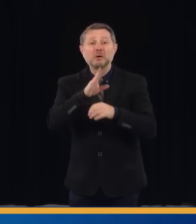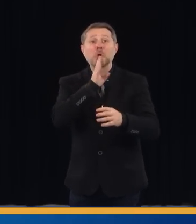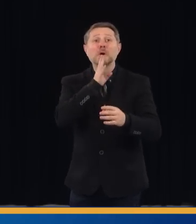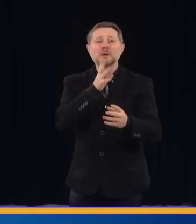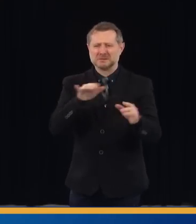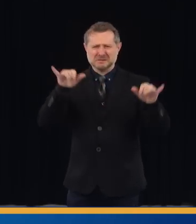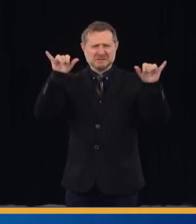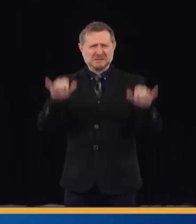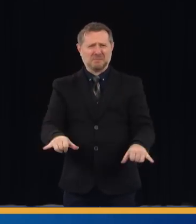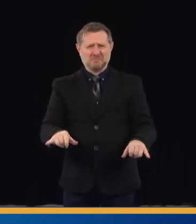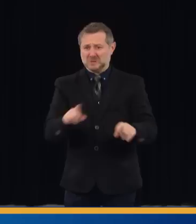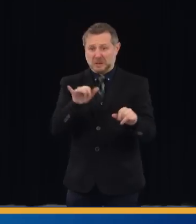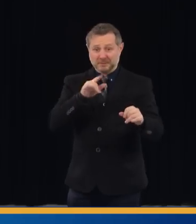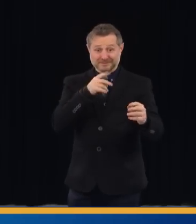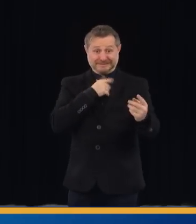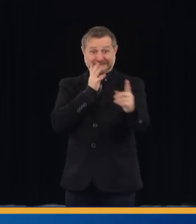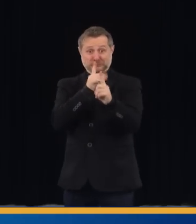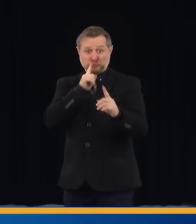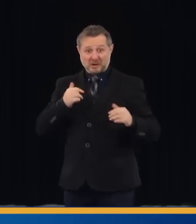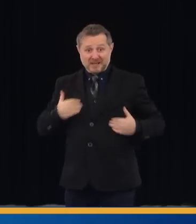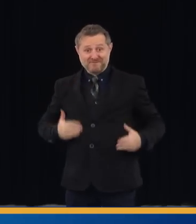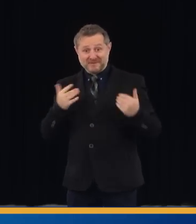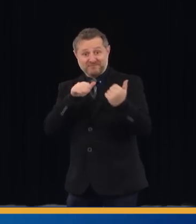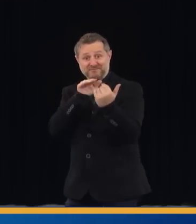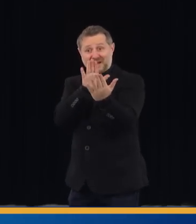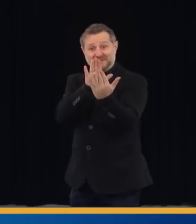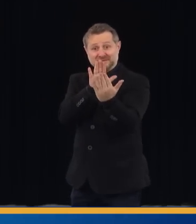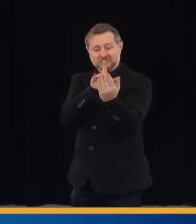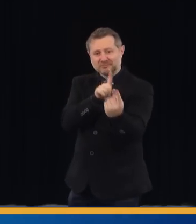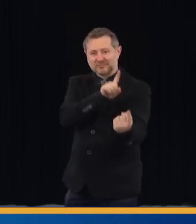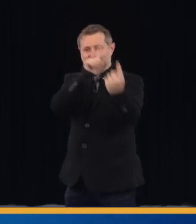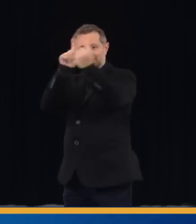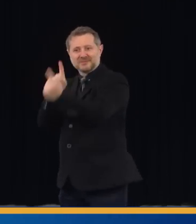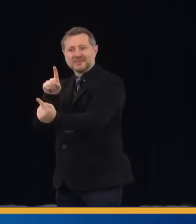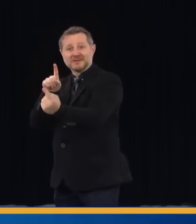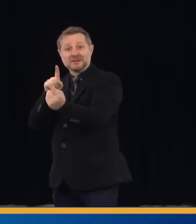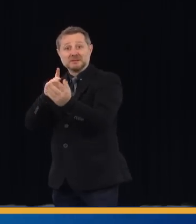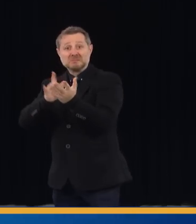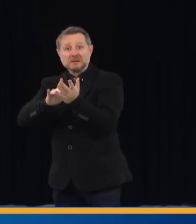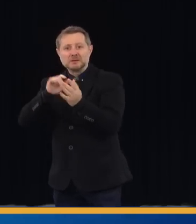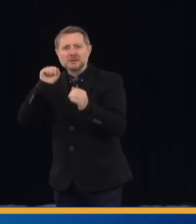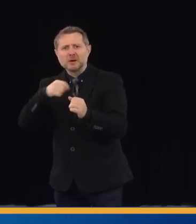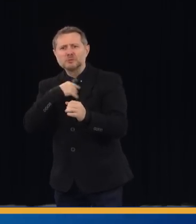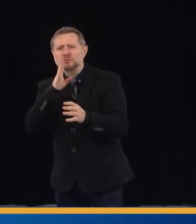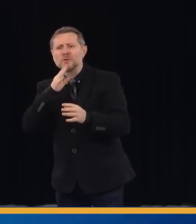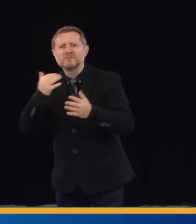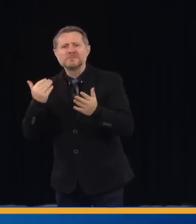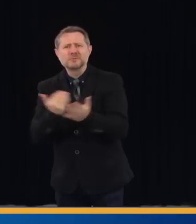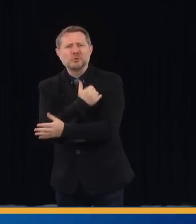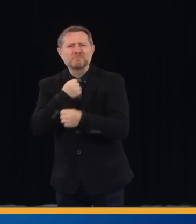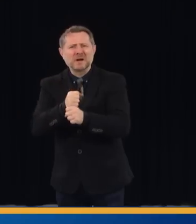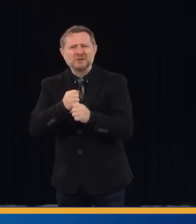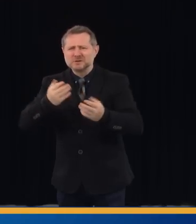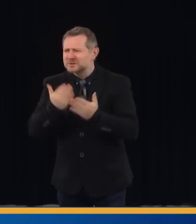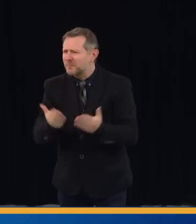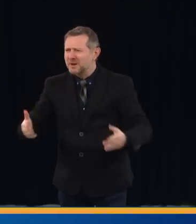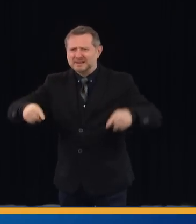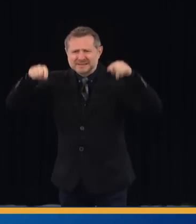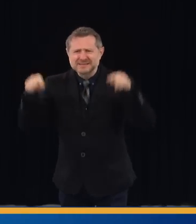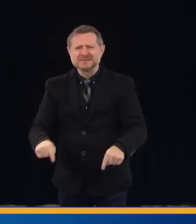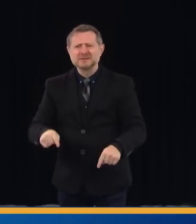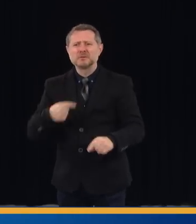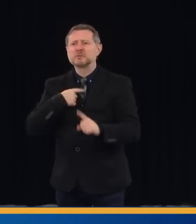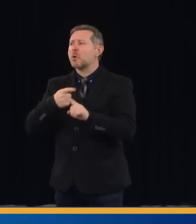made in this country? Why are we shopping in China for basic medical